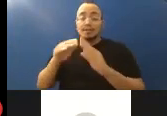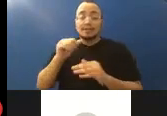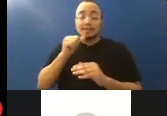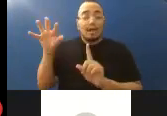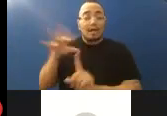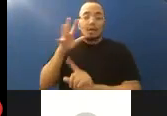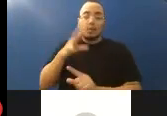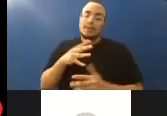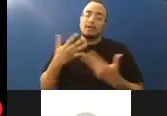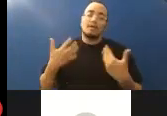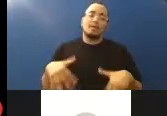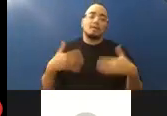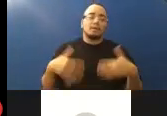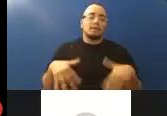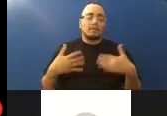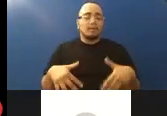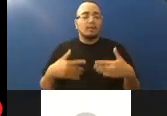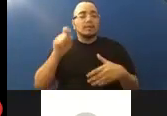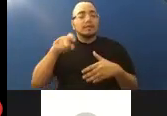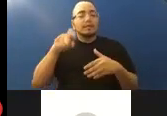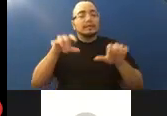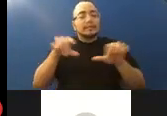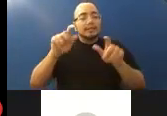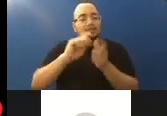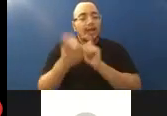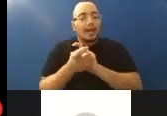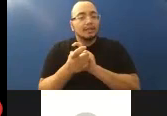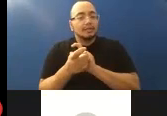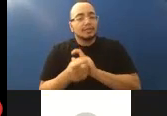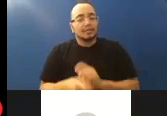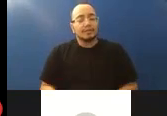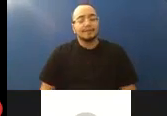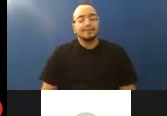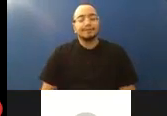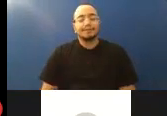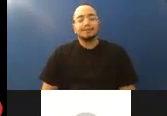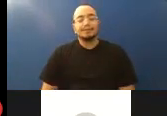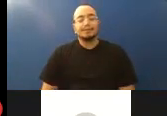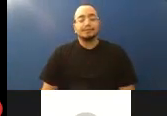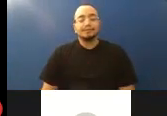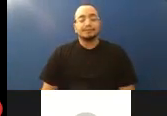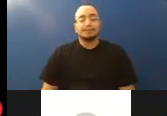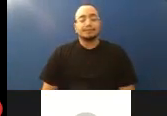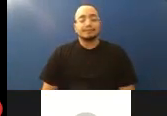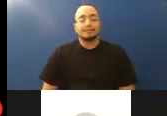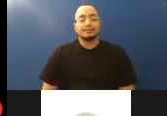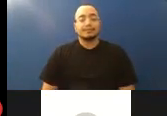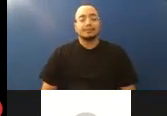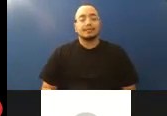I think that is to ask, like, uplift women. Also, like, challenge